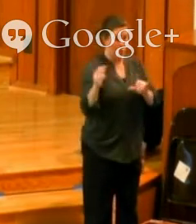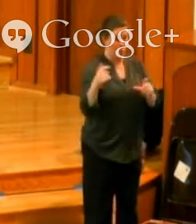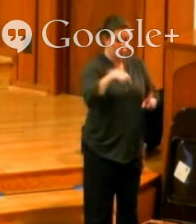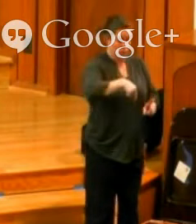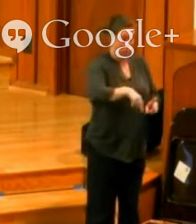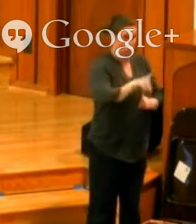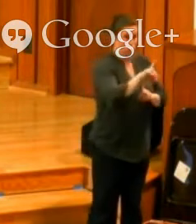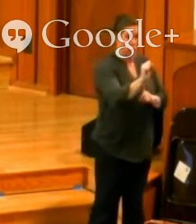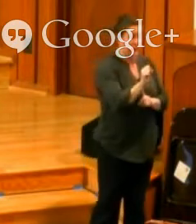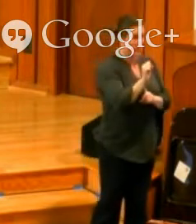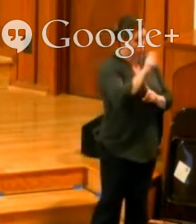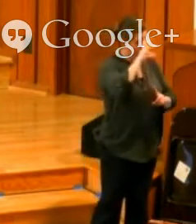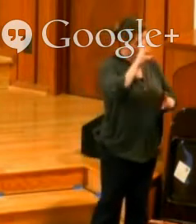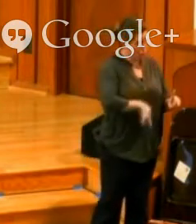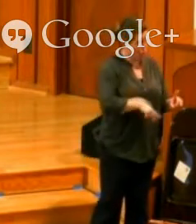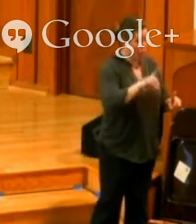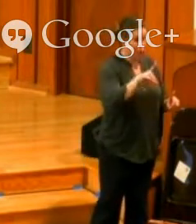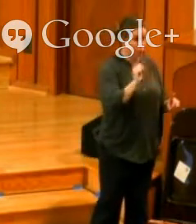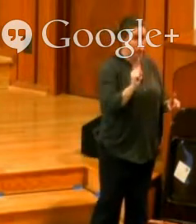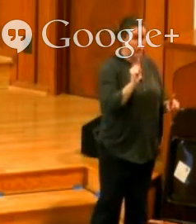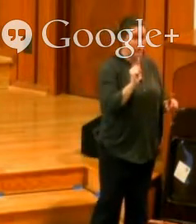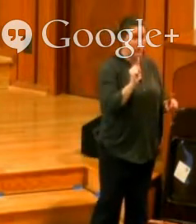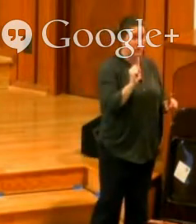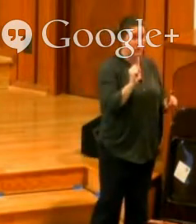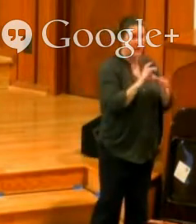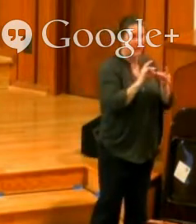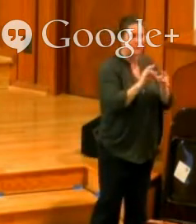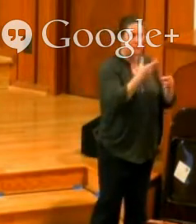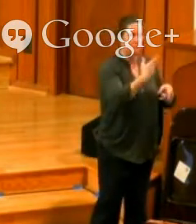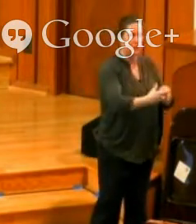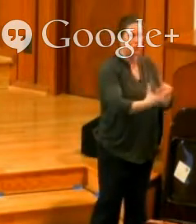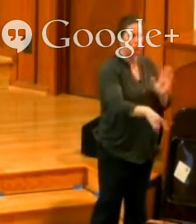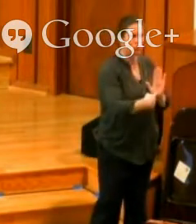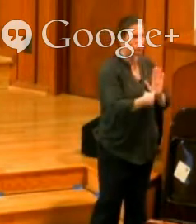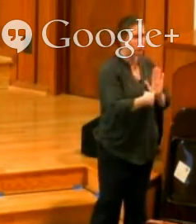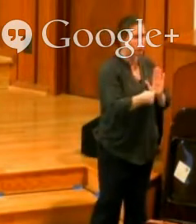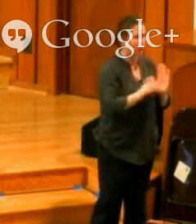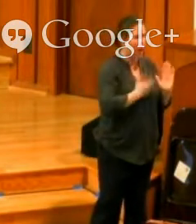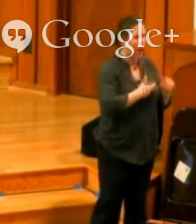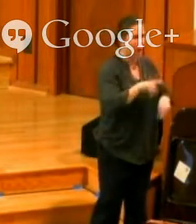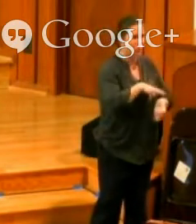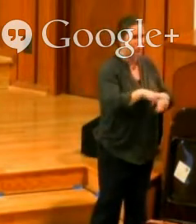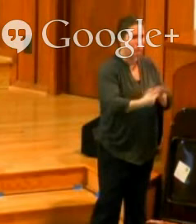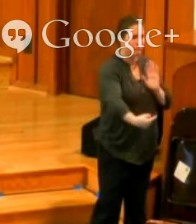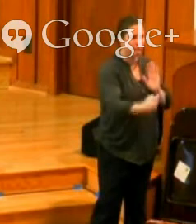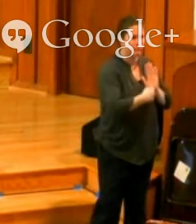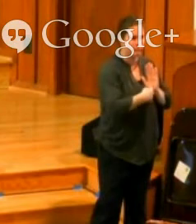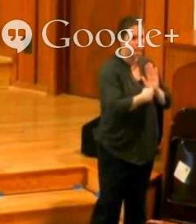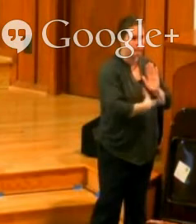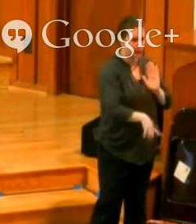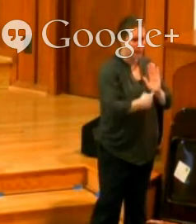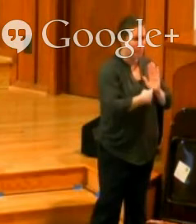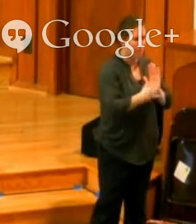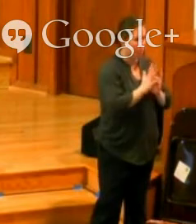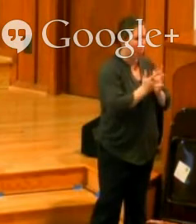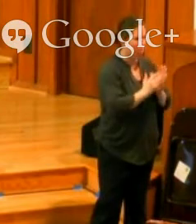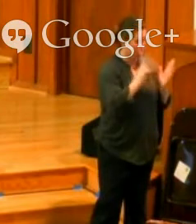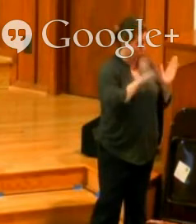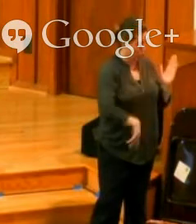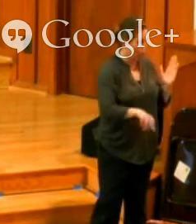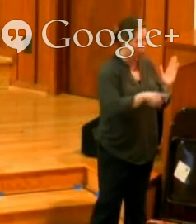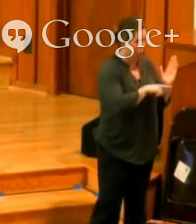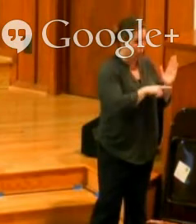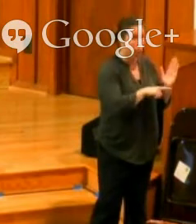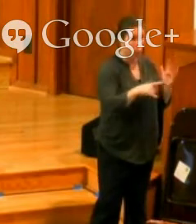Did you know that the United States is mentioned? Our nation is mentioned actually in the Bible. It's going to be